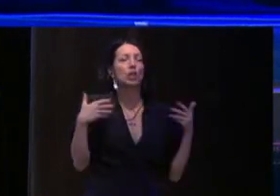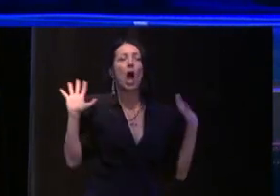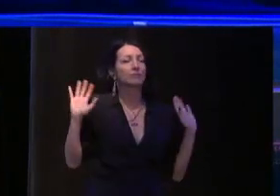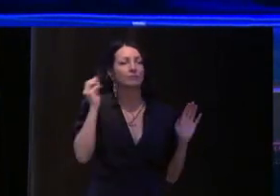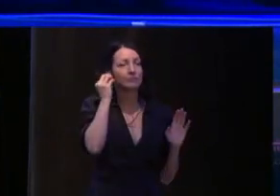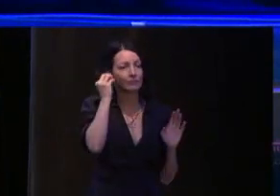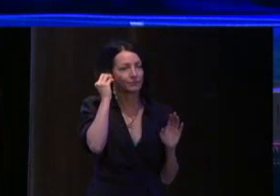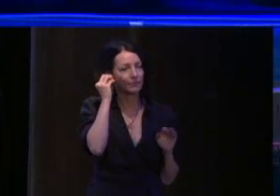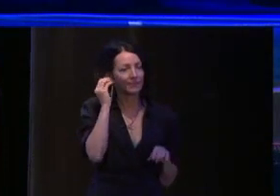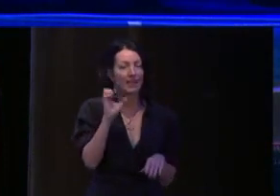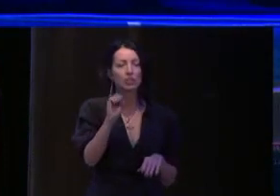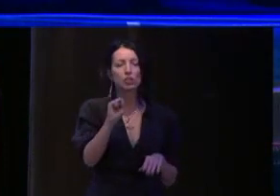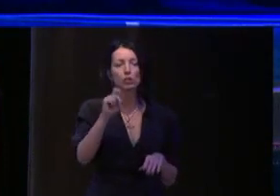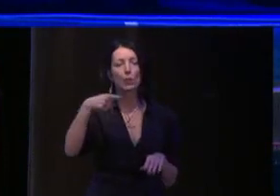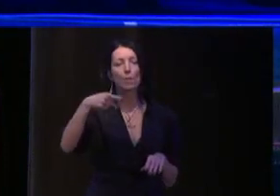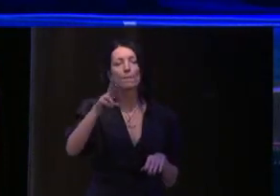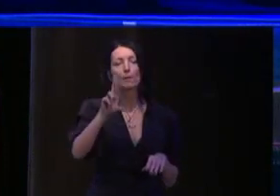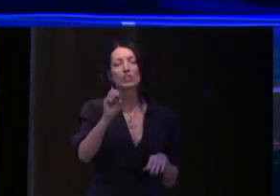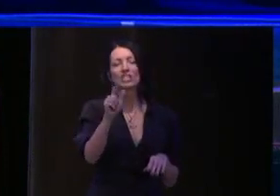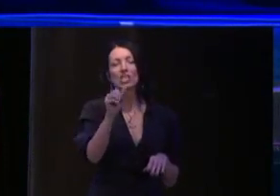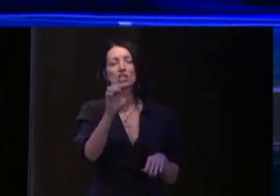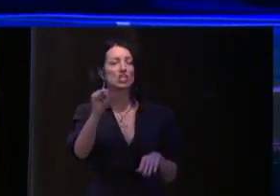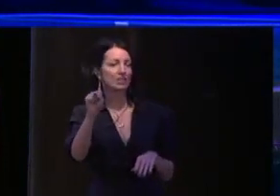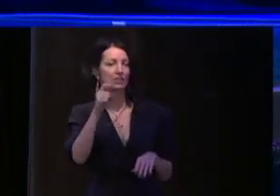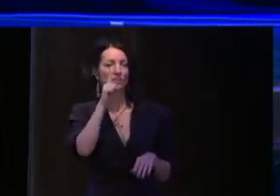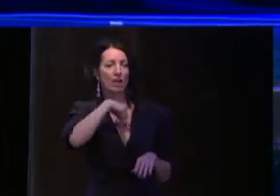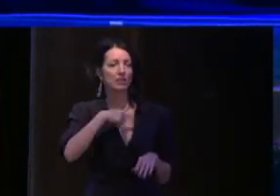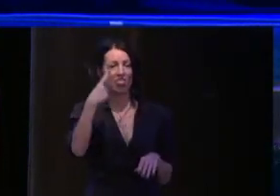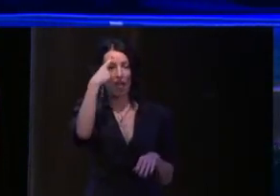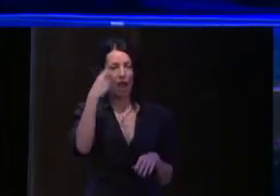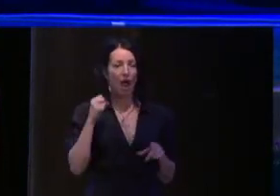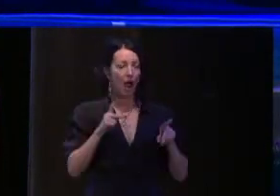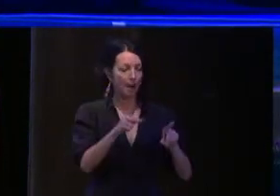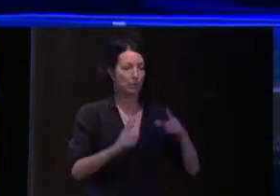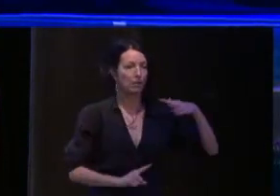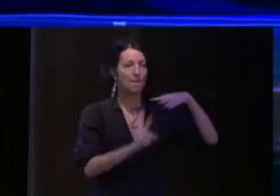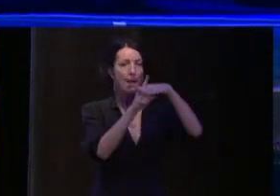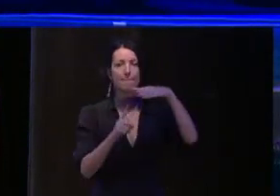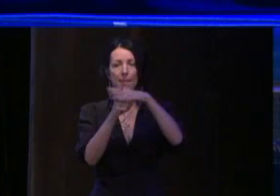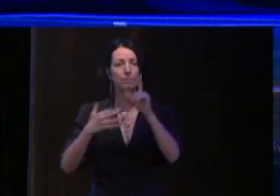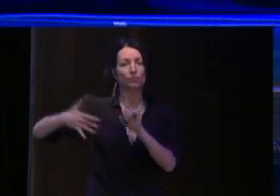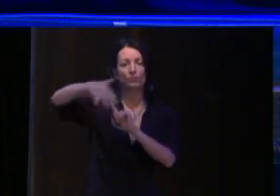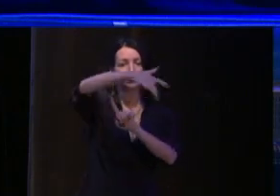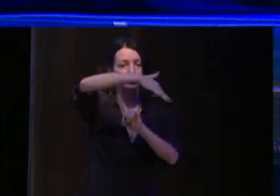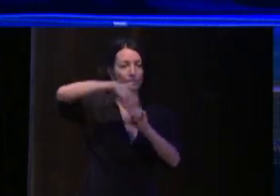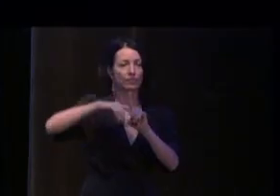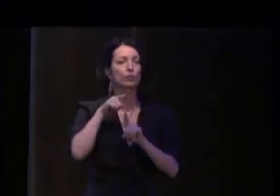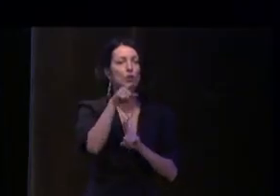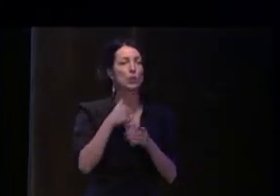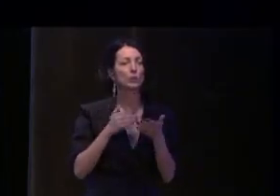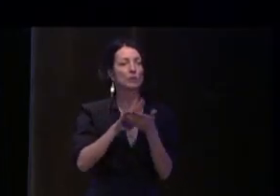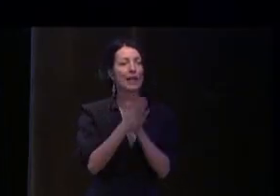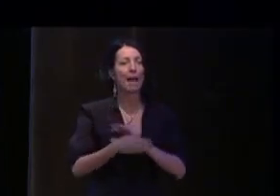No, that was a superstitious thought. Opportunities are surrounding you right here and right now, all the time, for you to become more you, for you